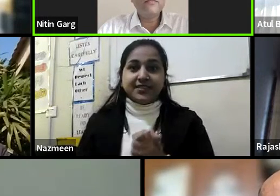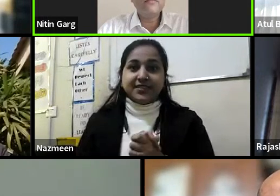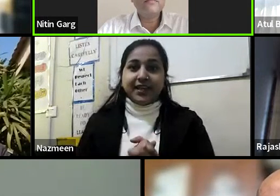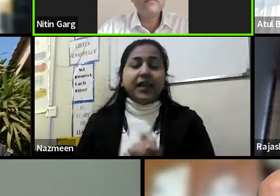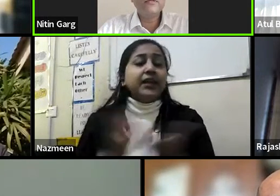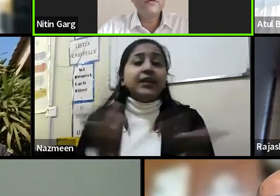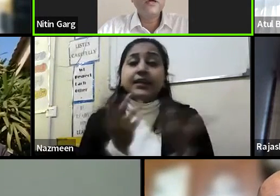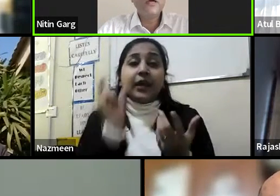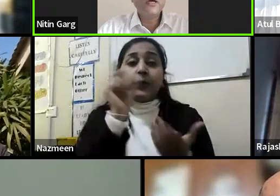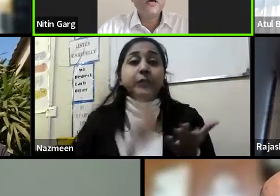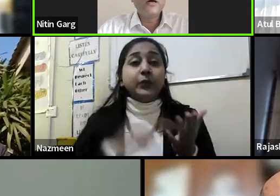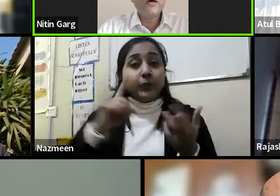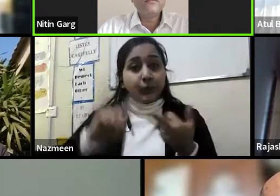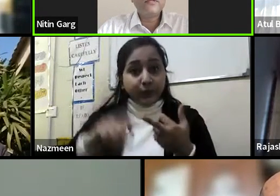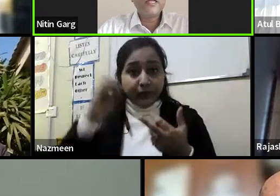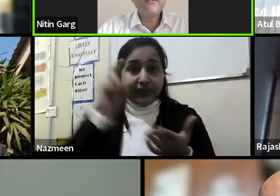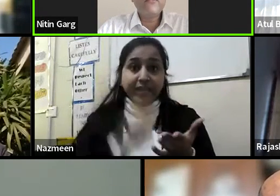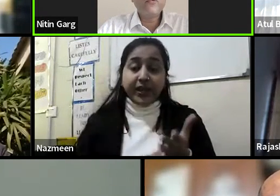of India.